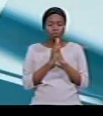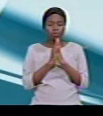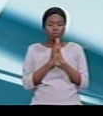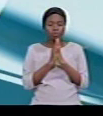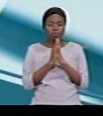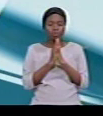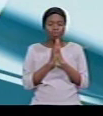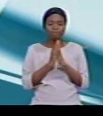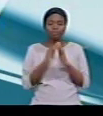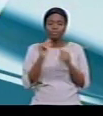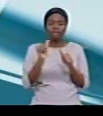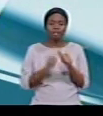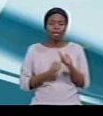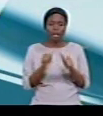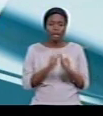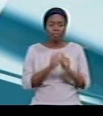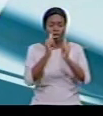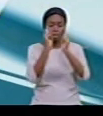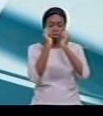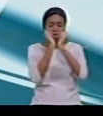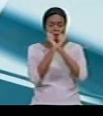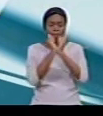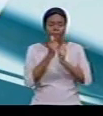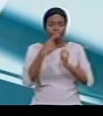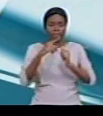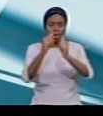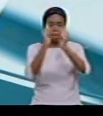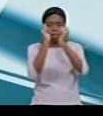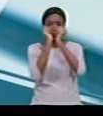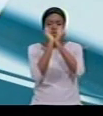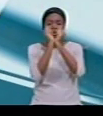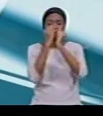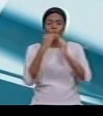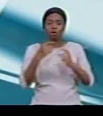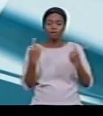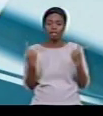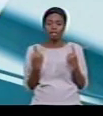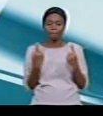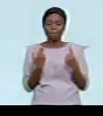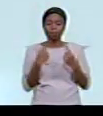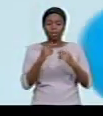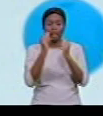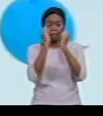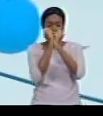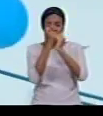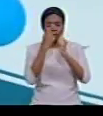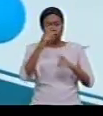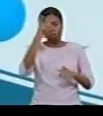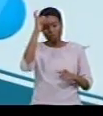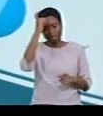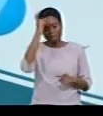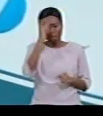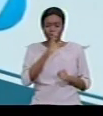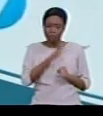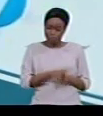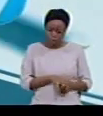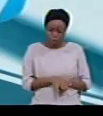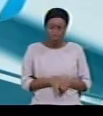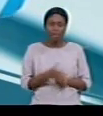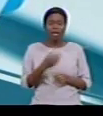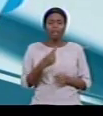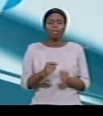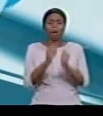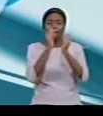Every bondage, the bondage of sin, the bondage of satanic oppression, the bondage of